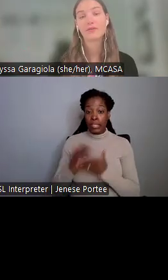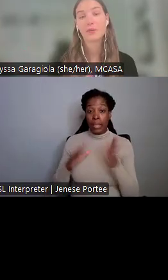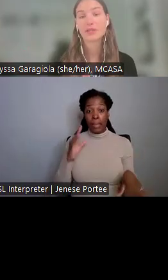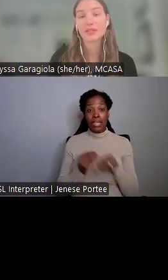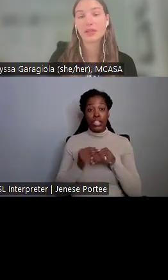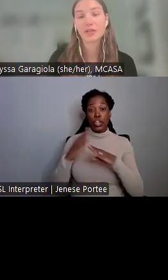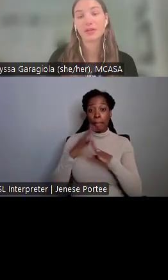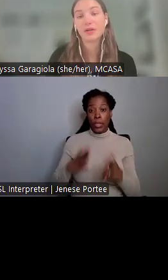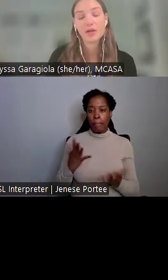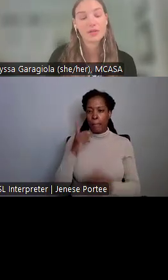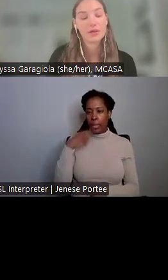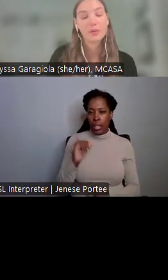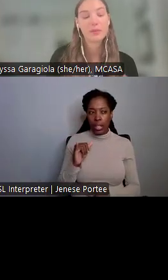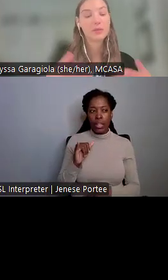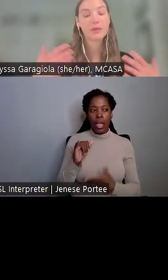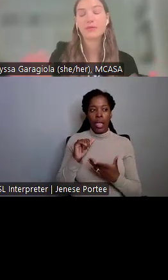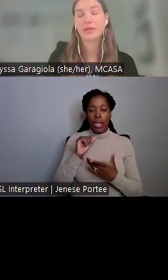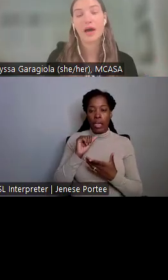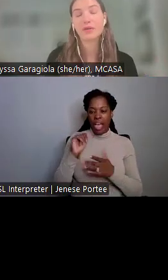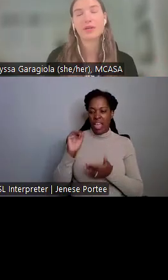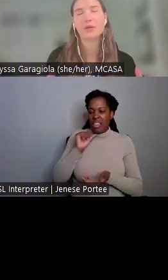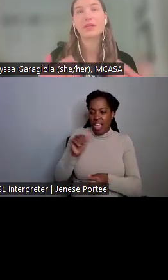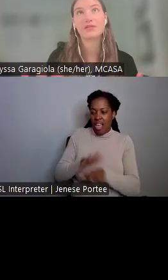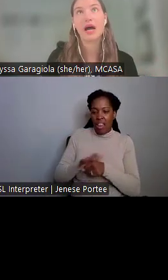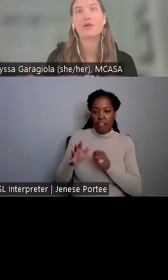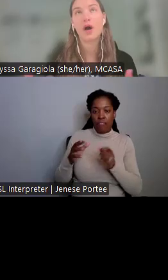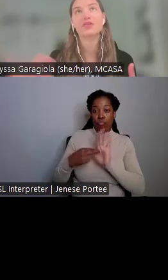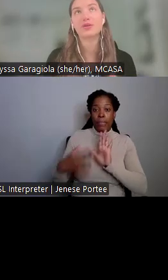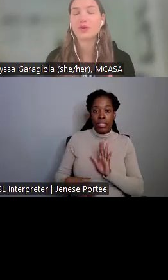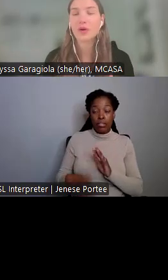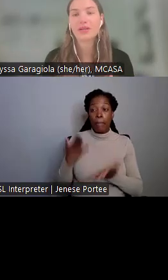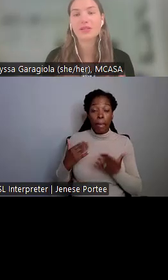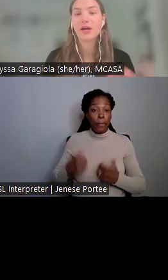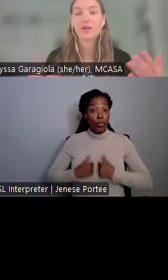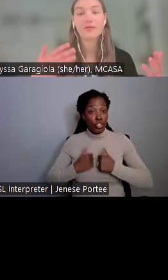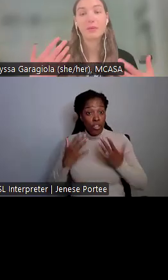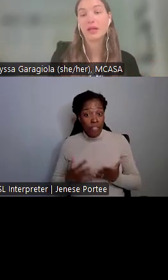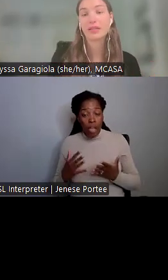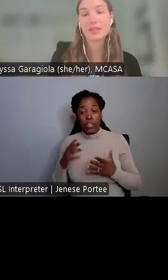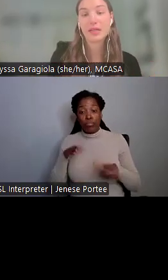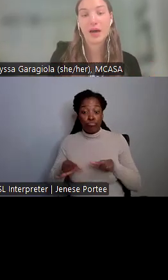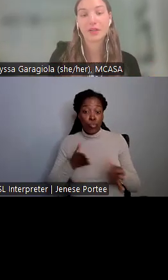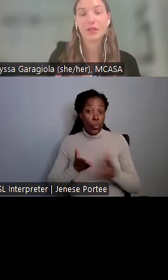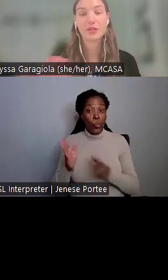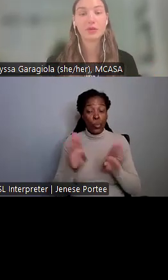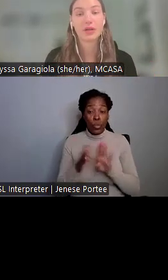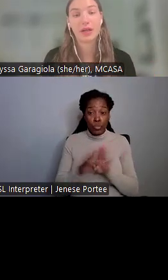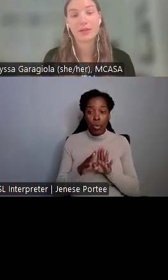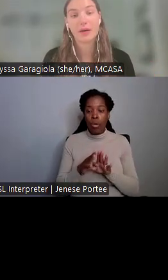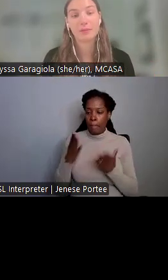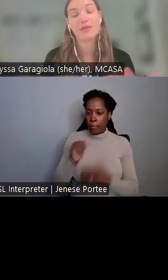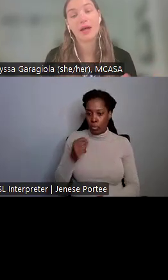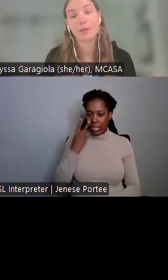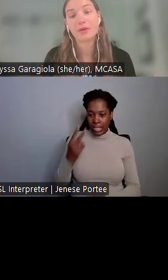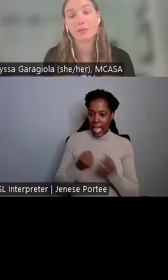a lack of representation. So maybe when the survivor walks through your doors, they may not see advocates who look